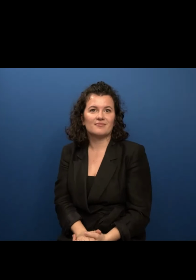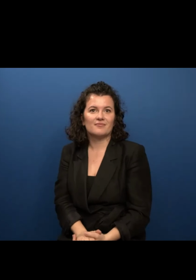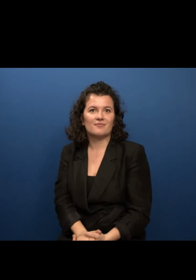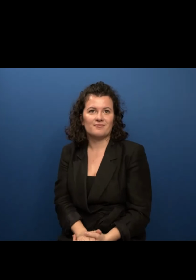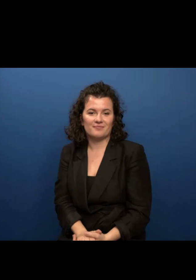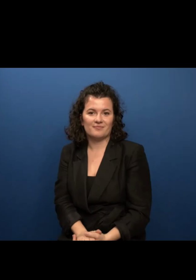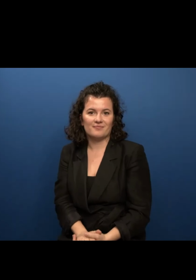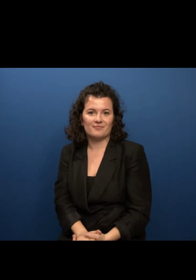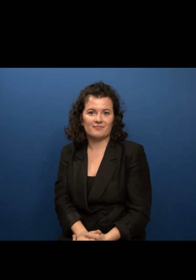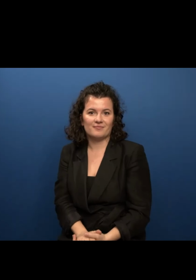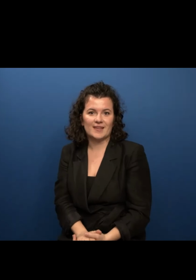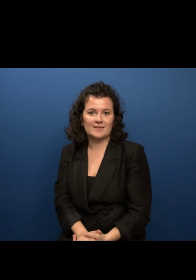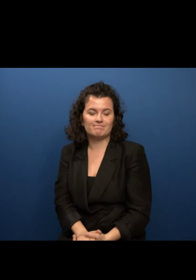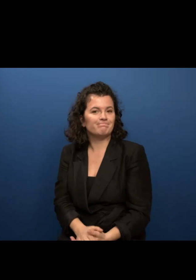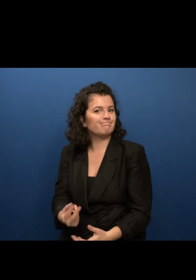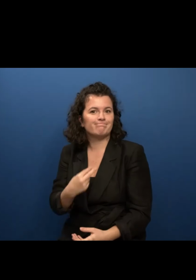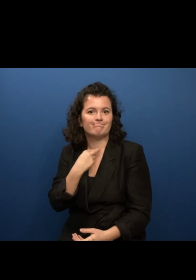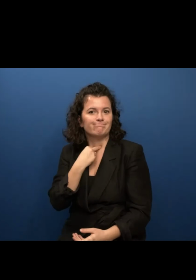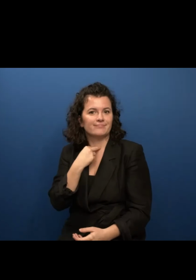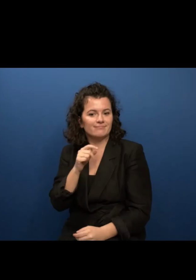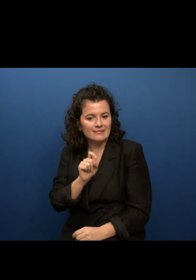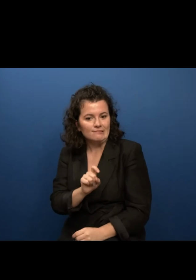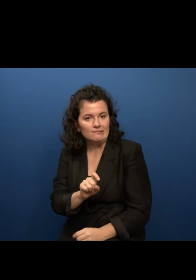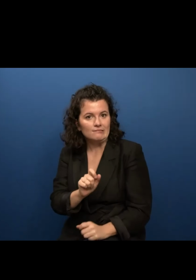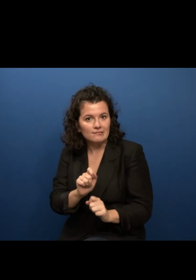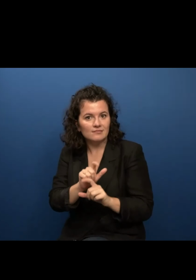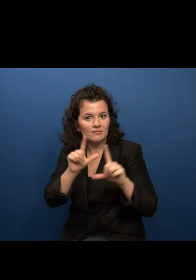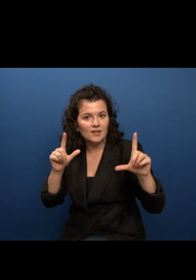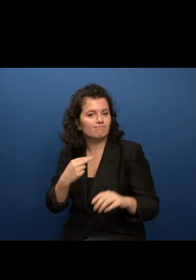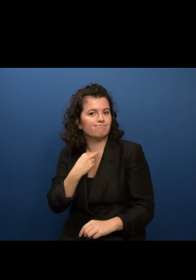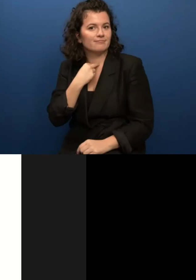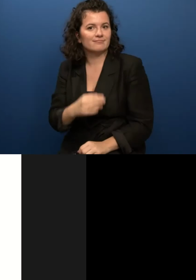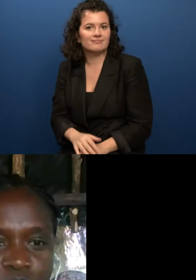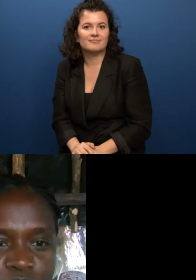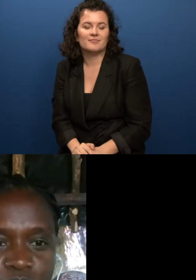I'm told I cannot start my video since I was not the one who